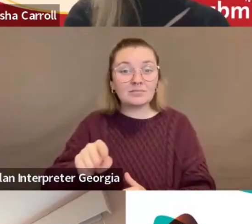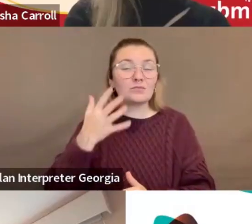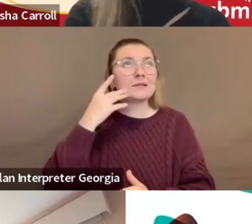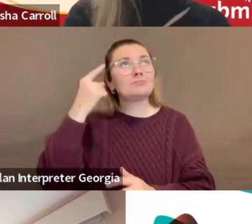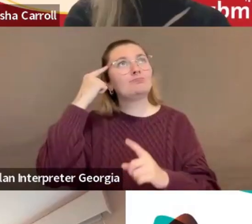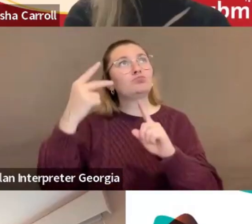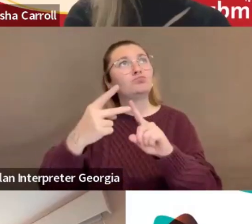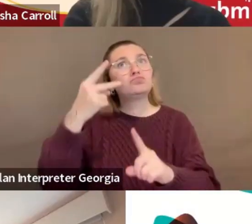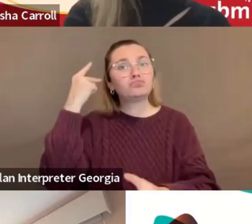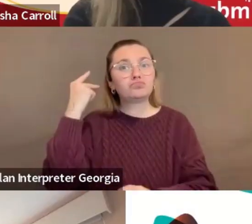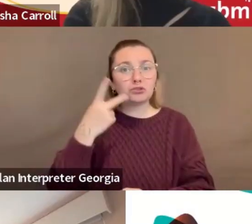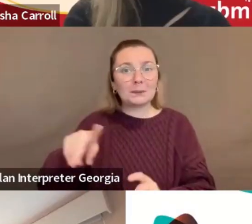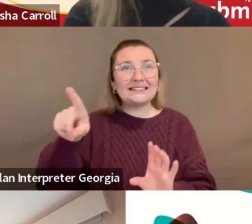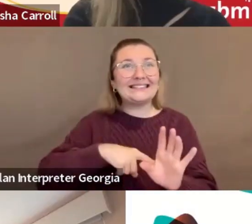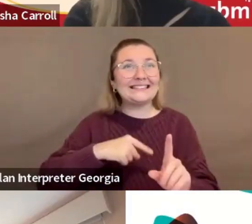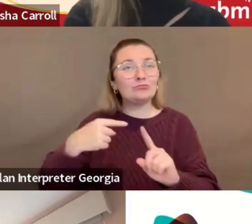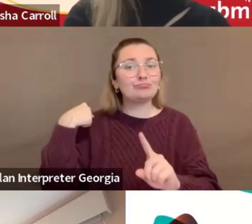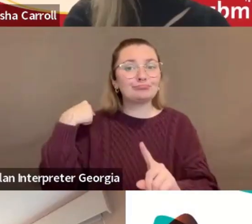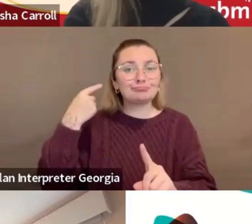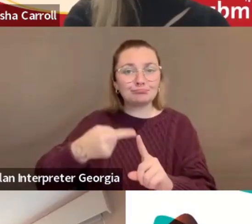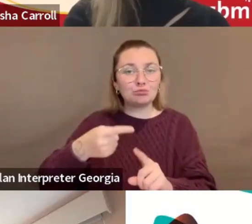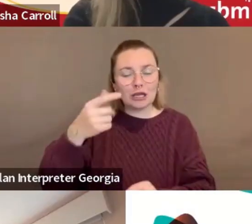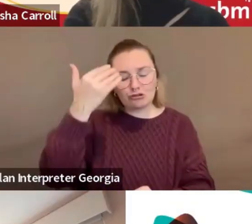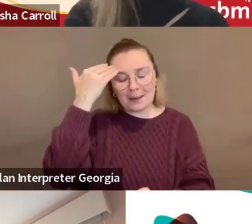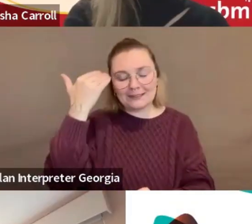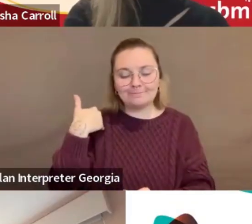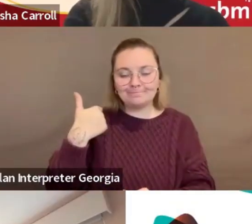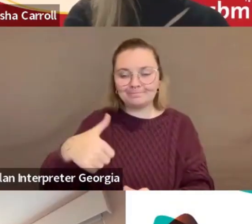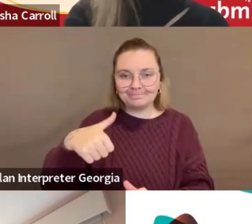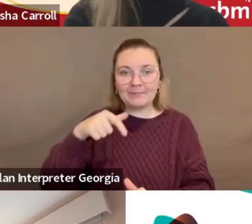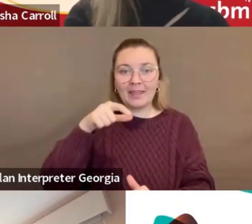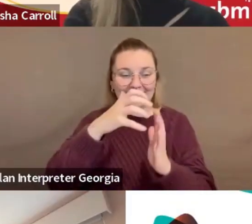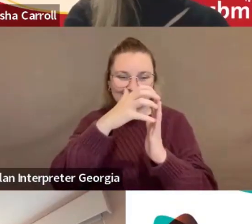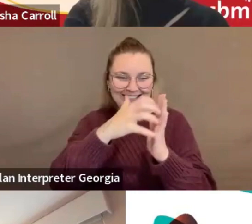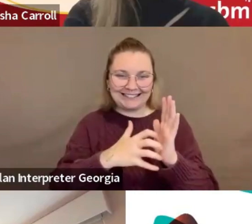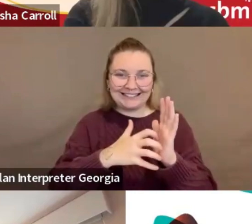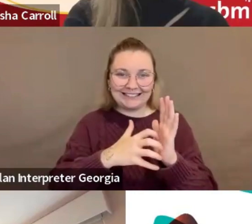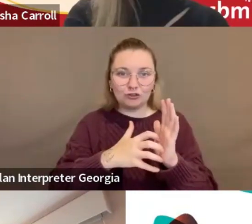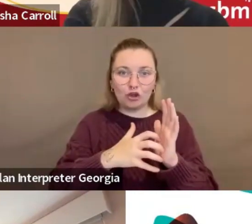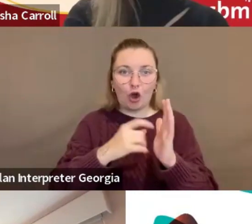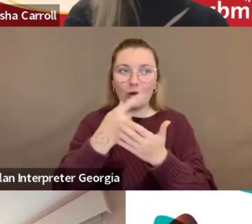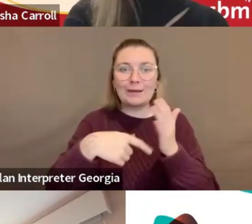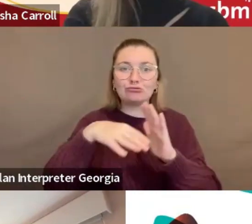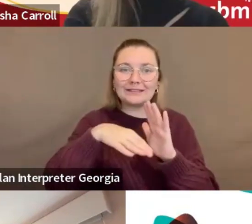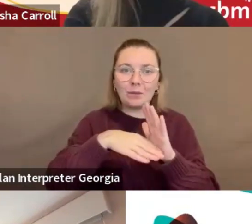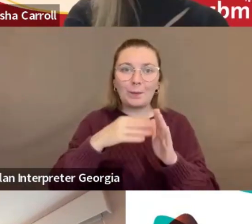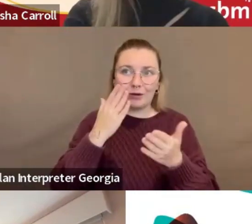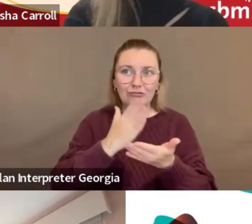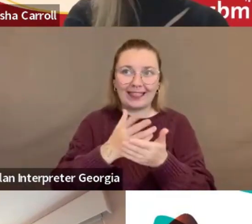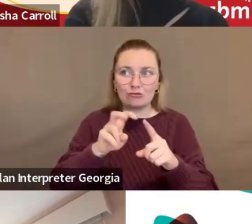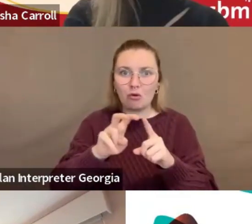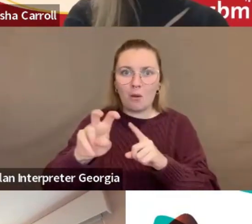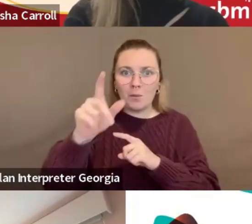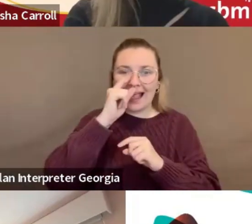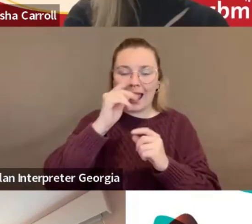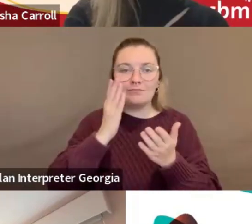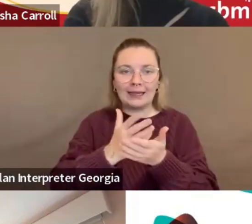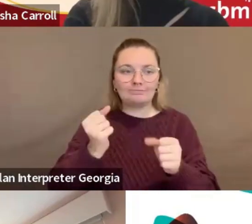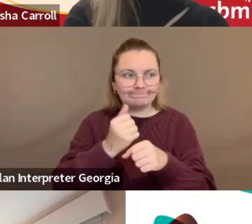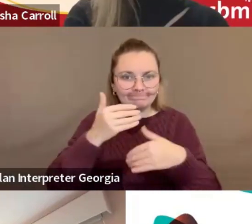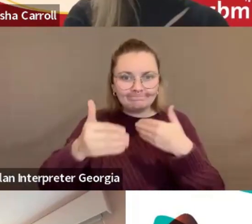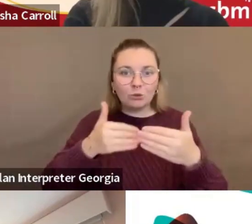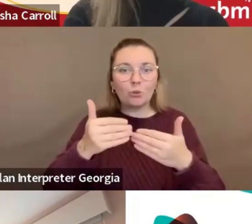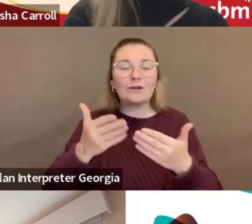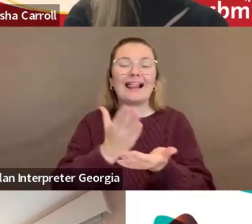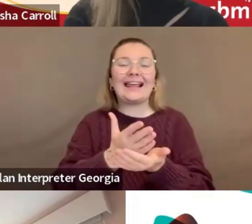years of the CRPD, we are reminded that the Convention is not only a statement of principles, but a roadmap for action. The challenge before all of us is to close